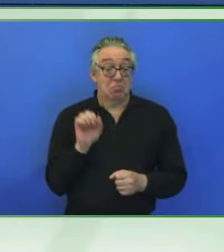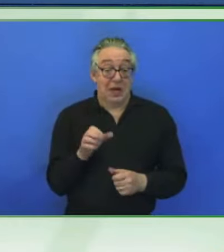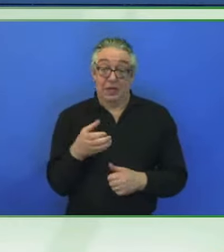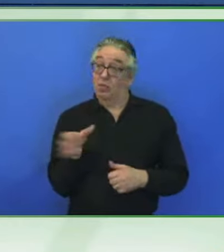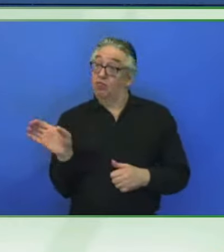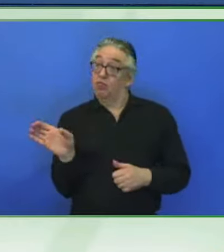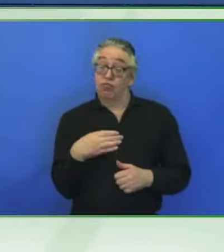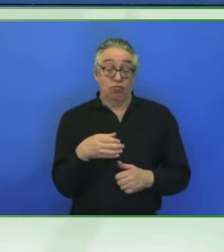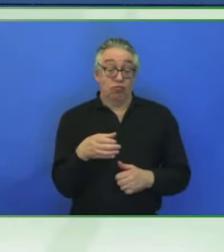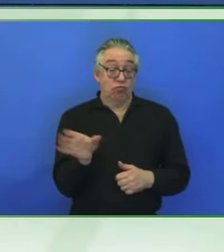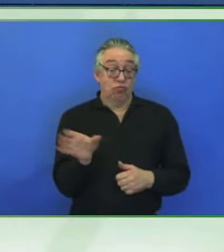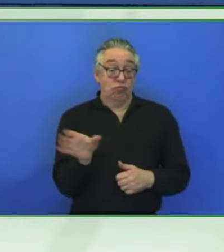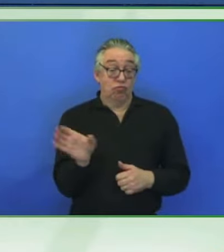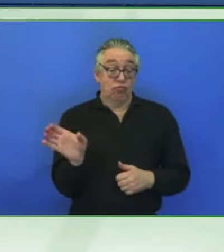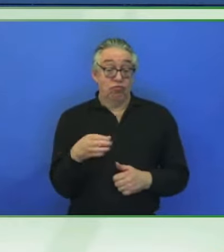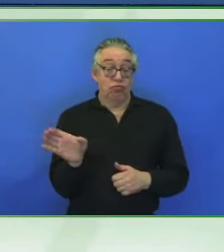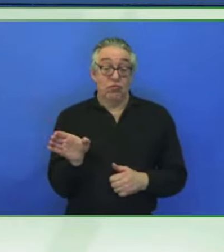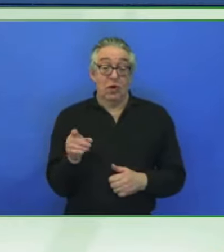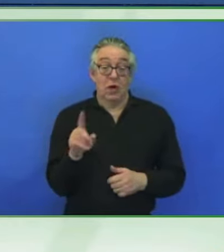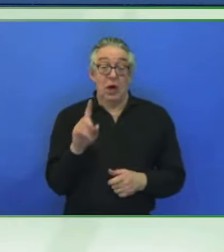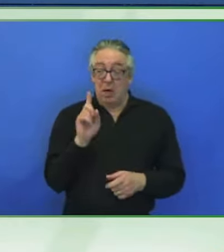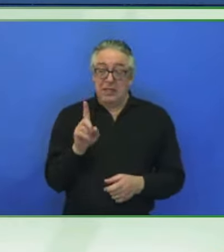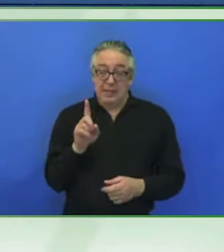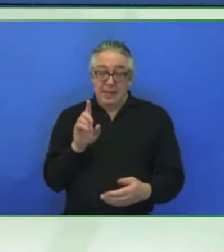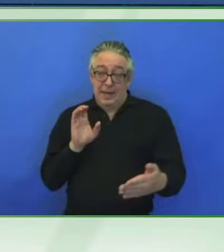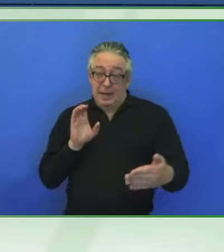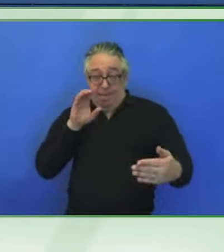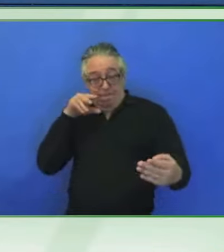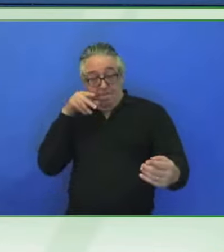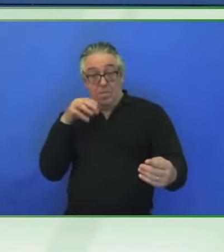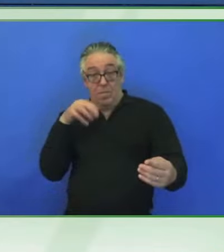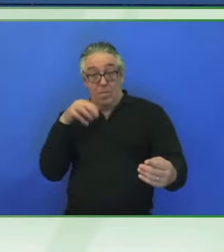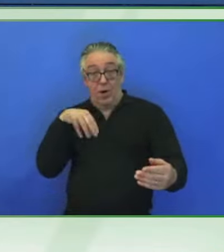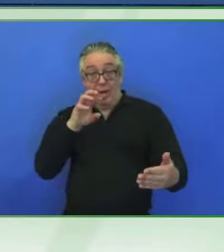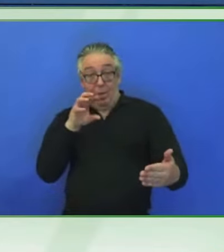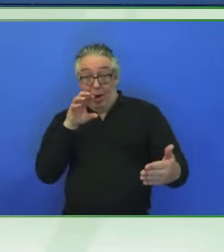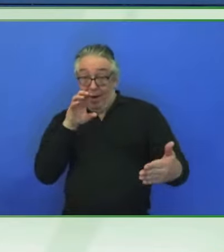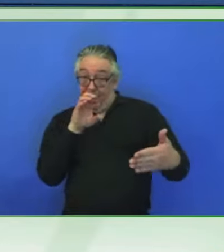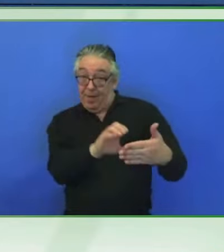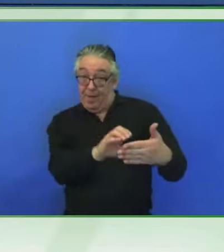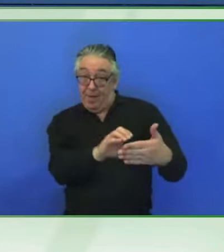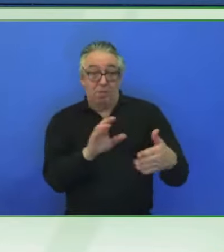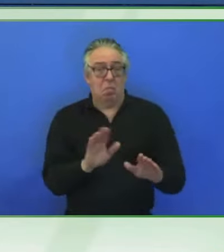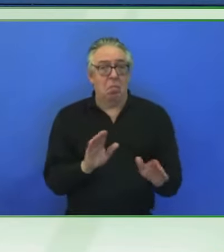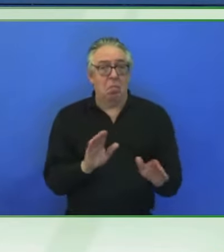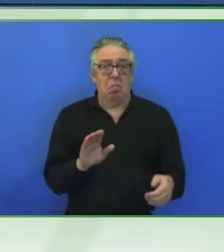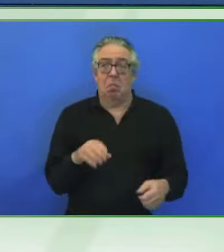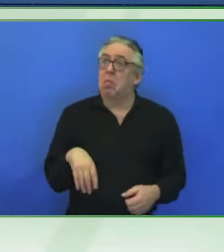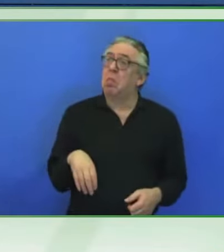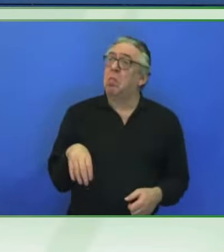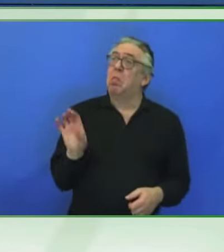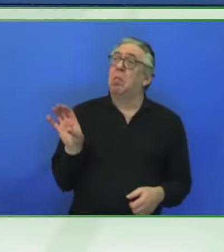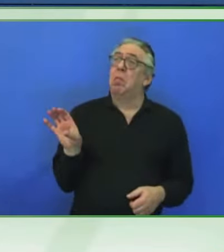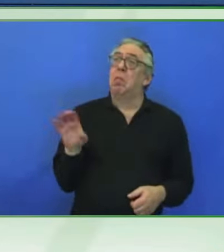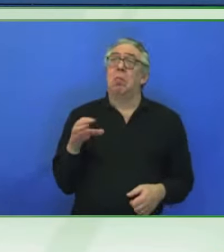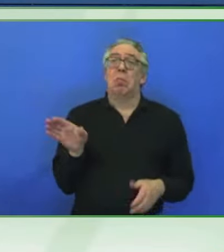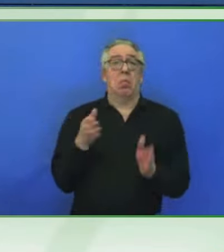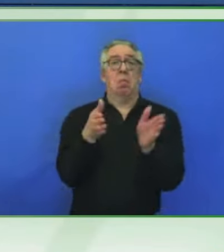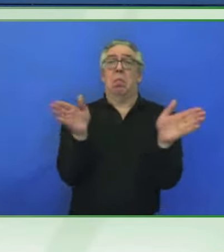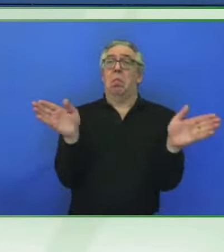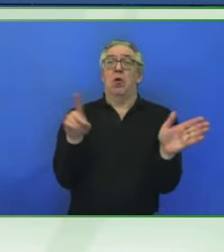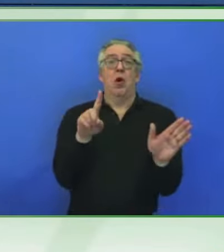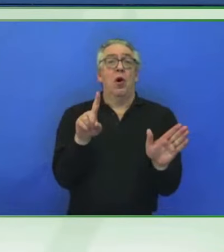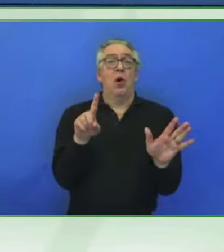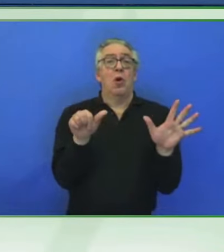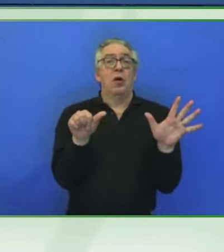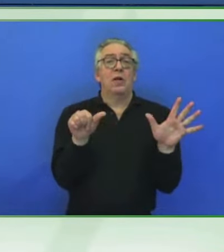label is reported in voice format and, very importantly for us, in the language configured on the user's mobile phone.